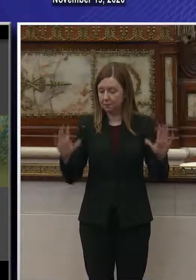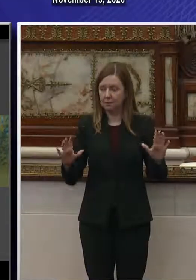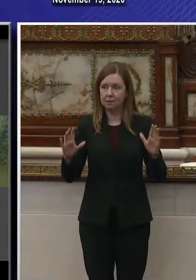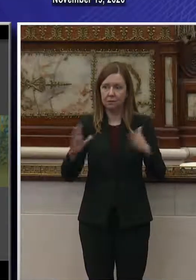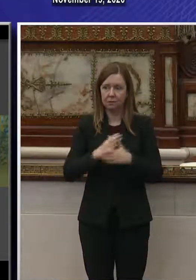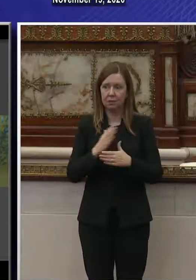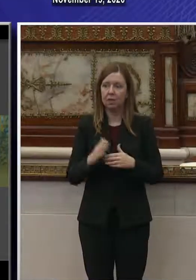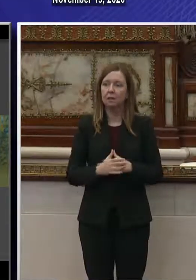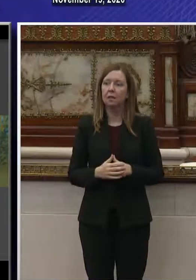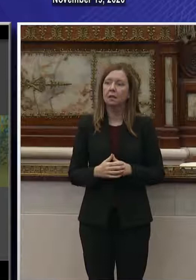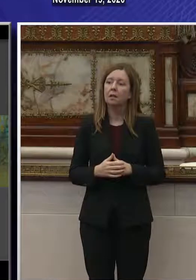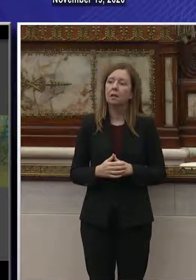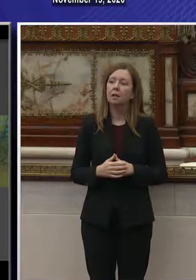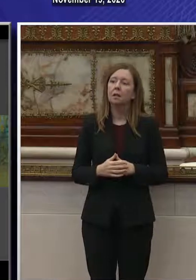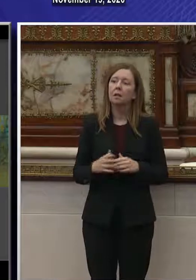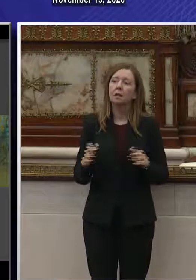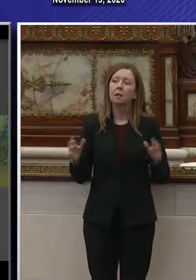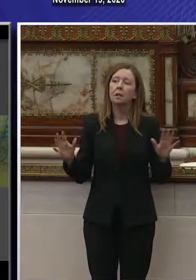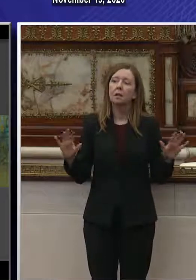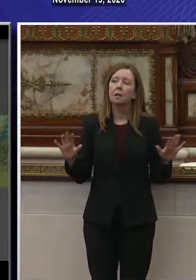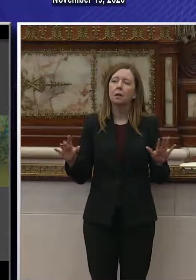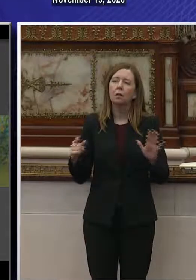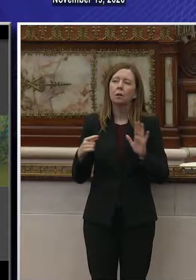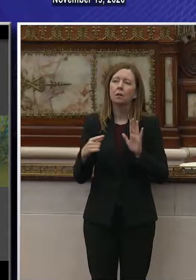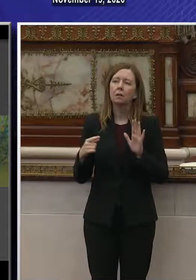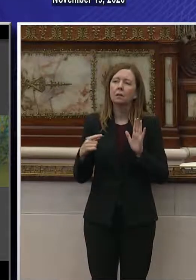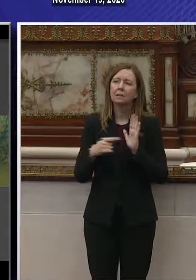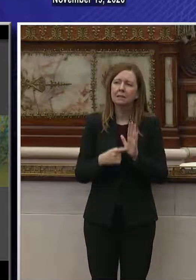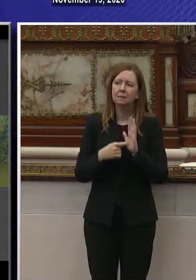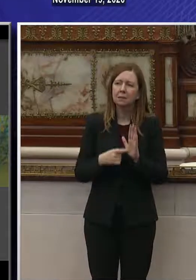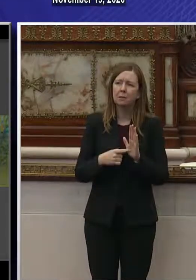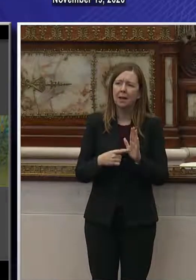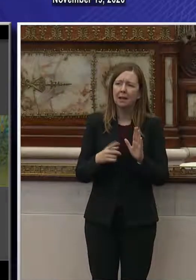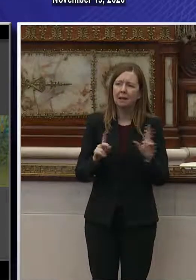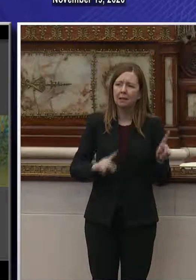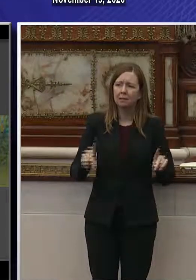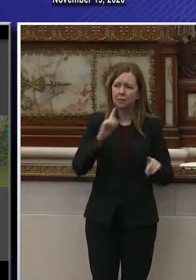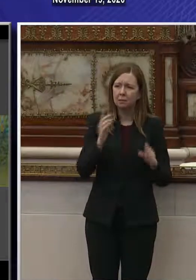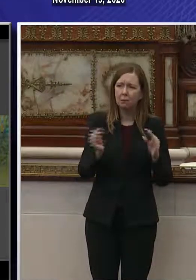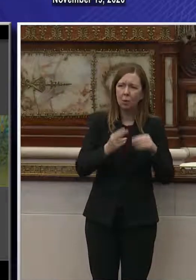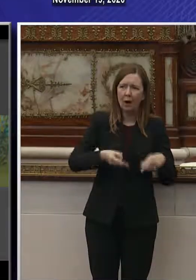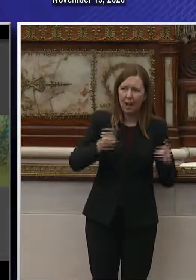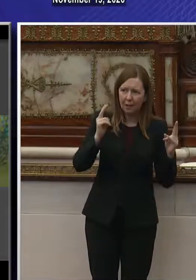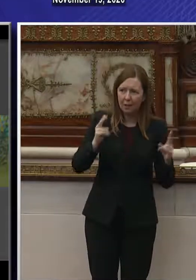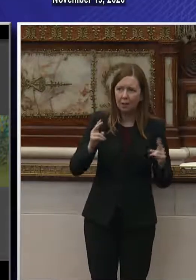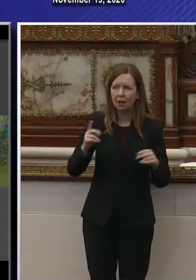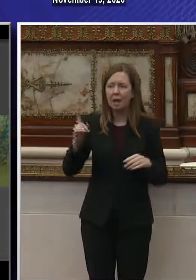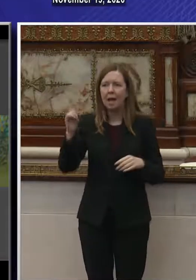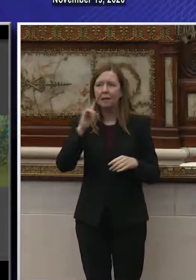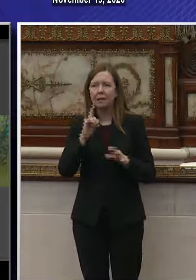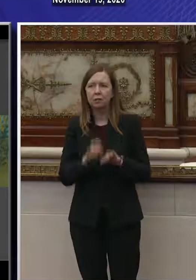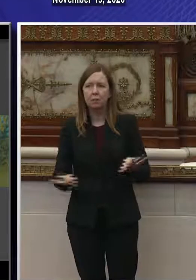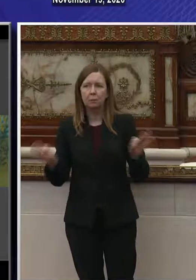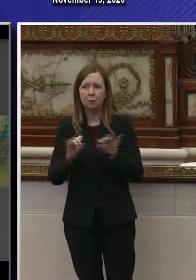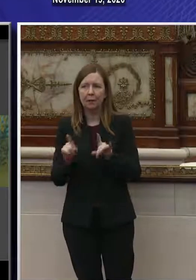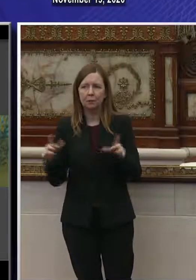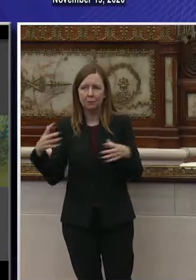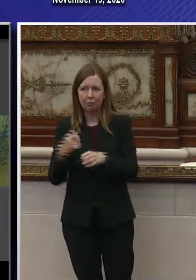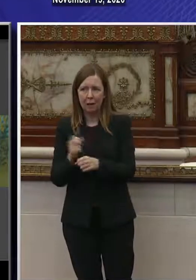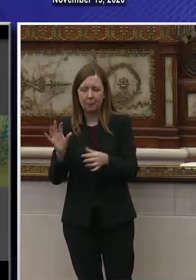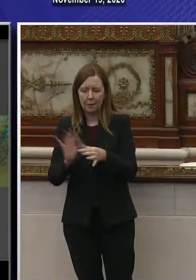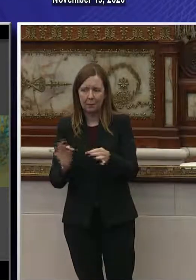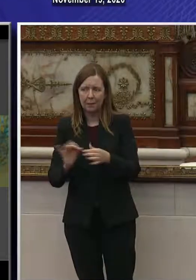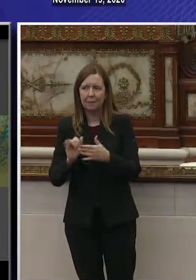share. Symptomatic individuals, it's even higher, but I think it's really, really important as we wrap up these hearings that